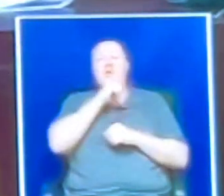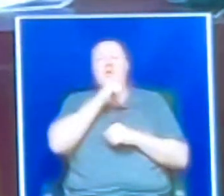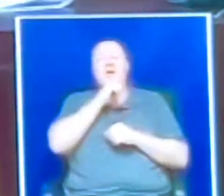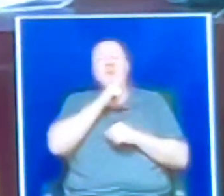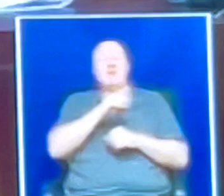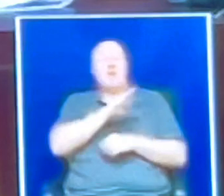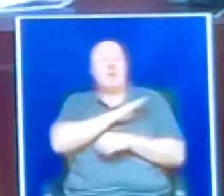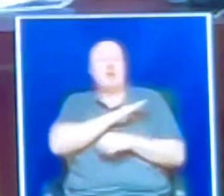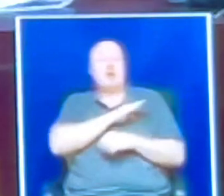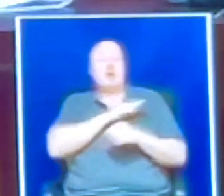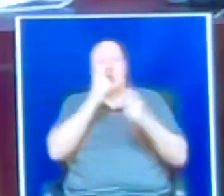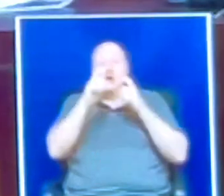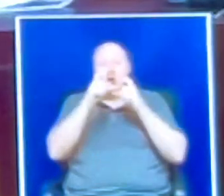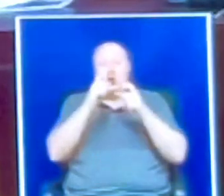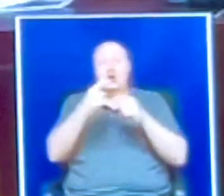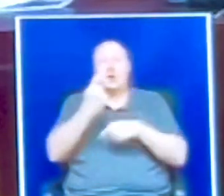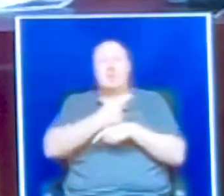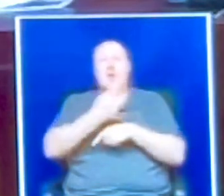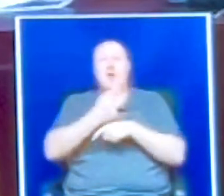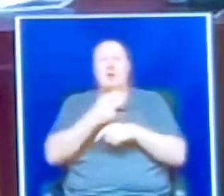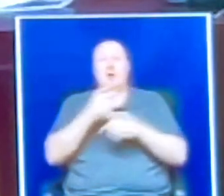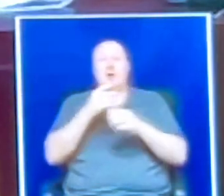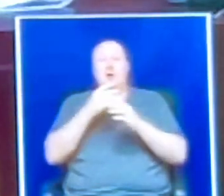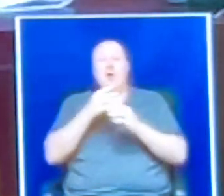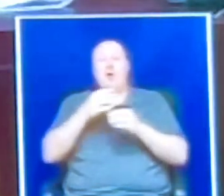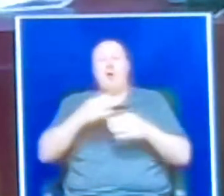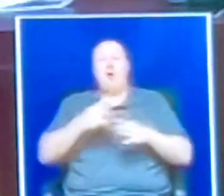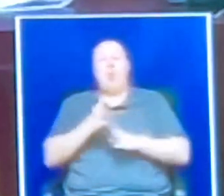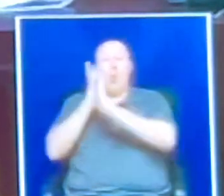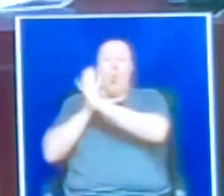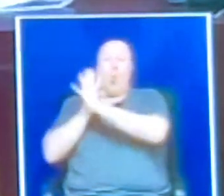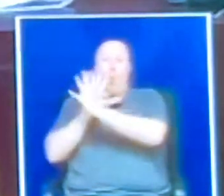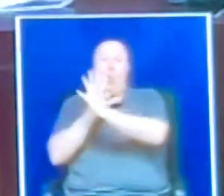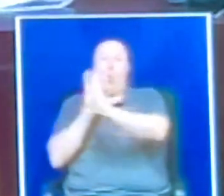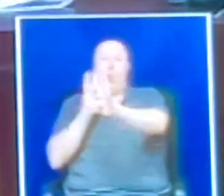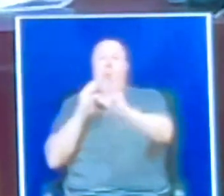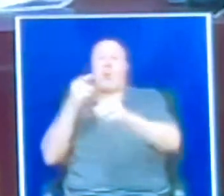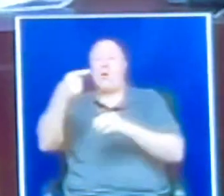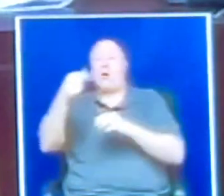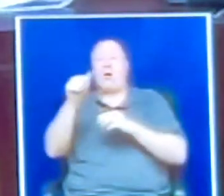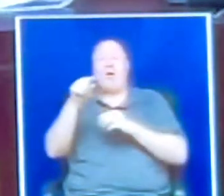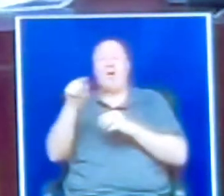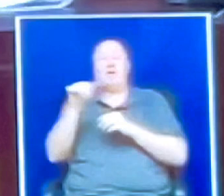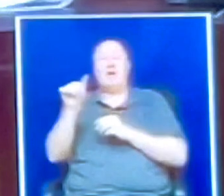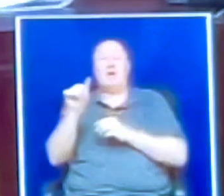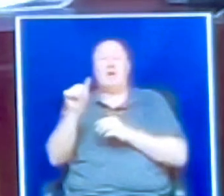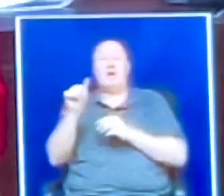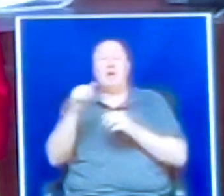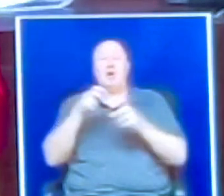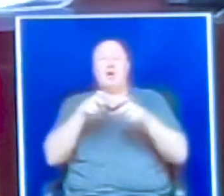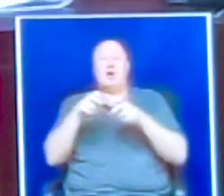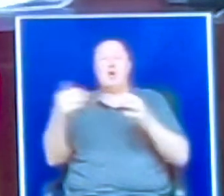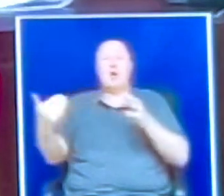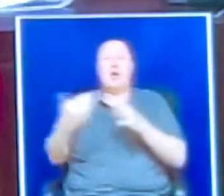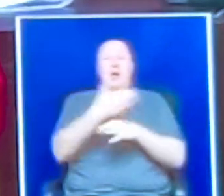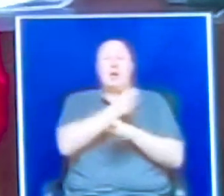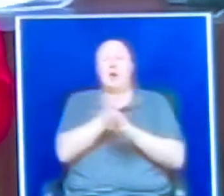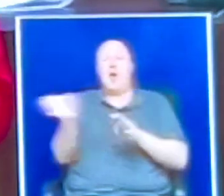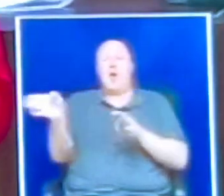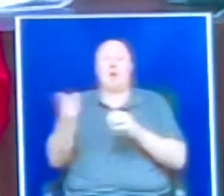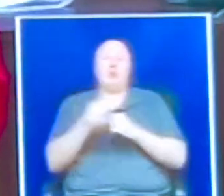checkpoints. In fact, they have built a wall and a fence around Gaza controlling entry and exit of people and goods.